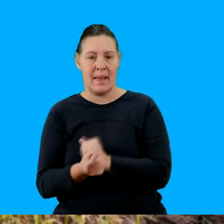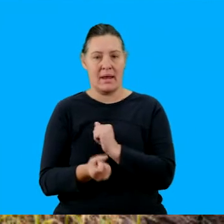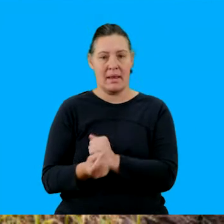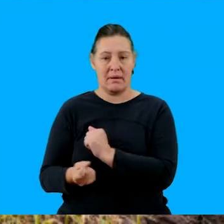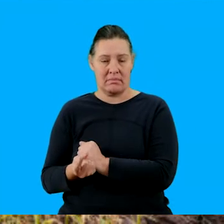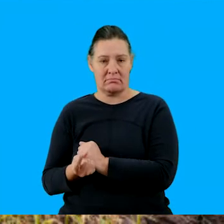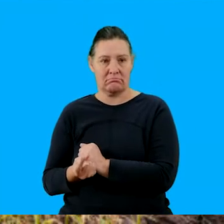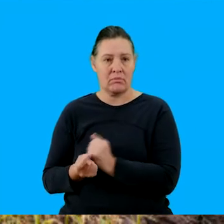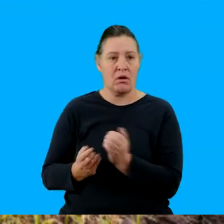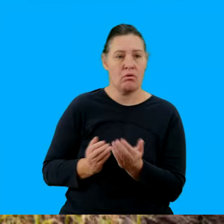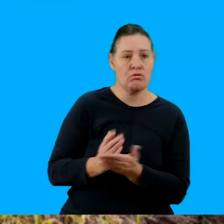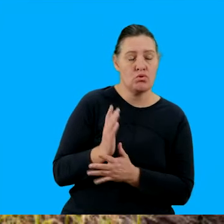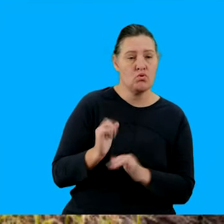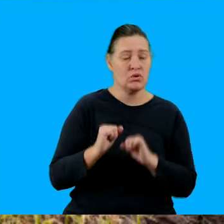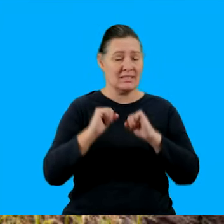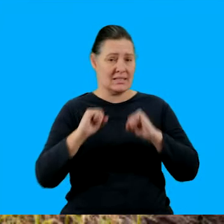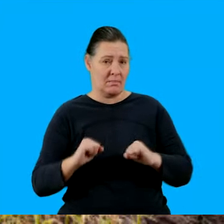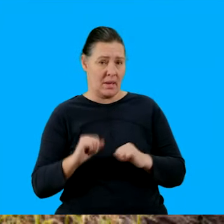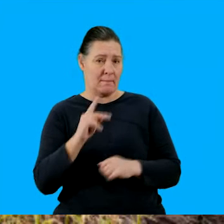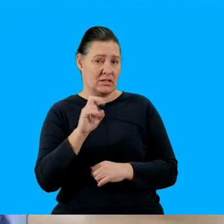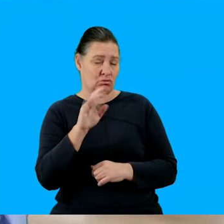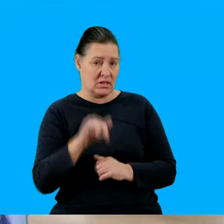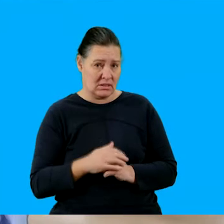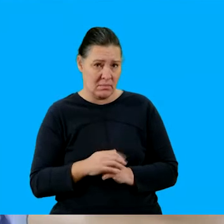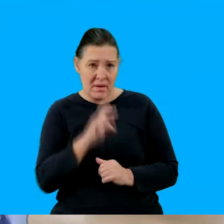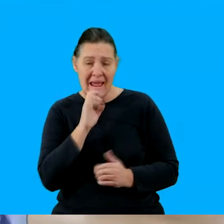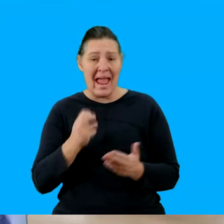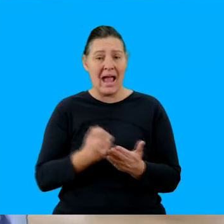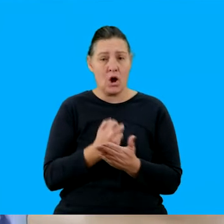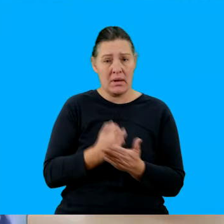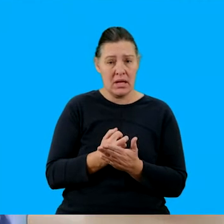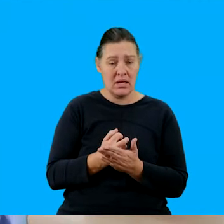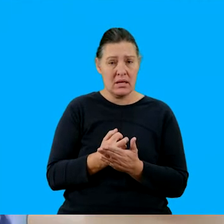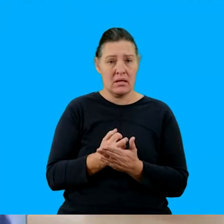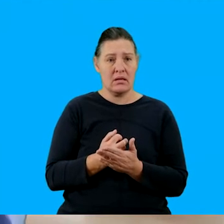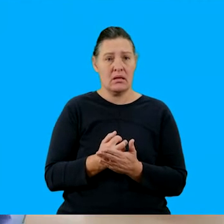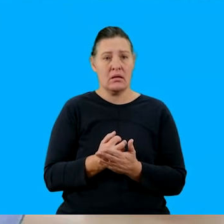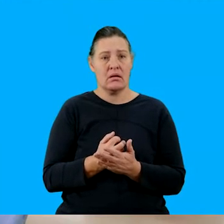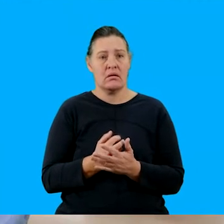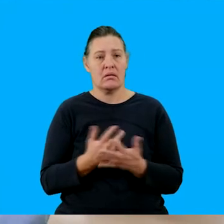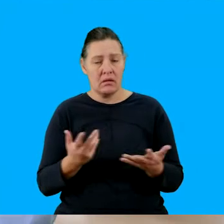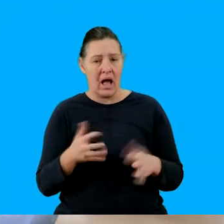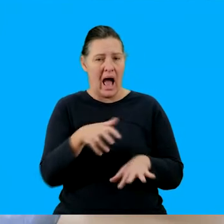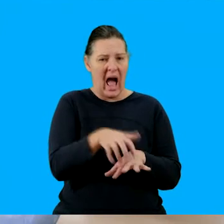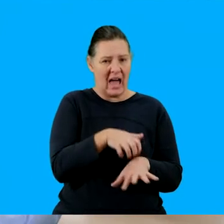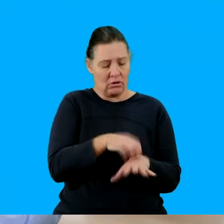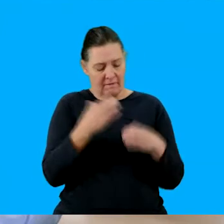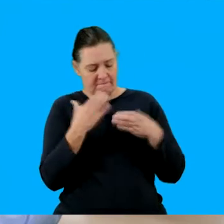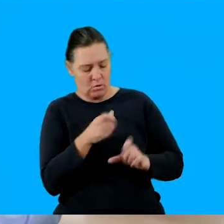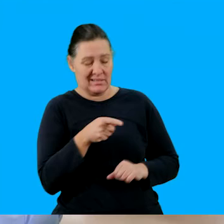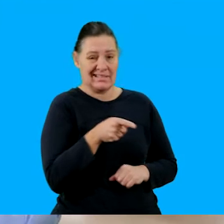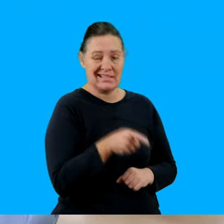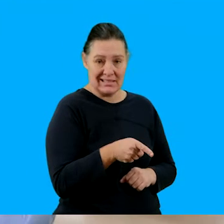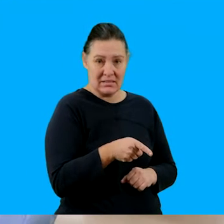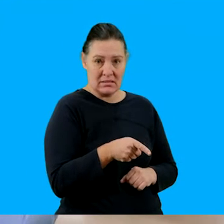via the bartering system, which meant now that the economy was largely on the agricultural